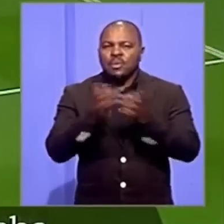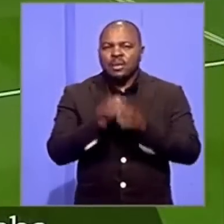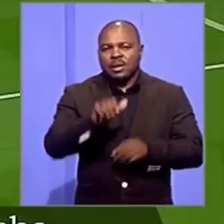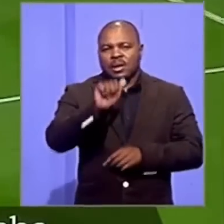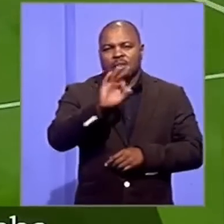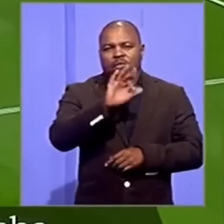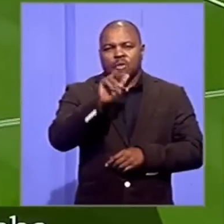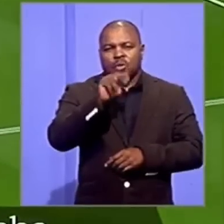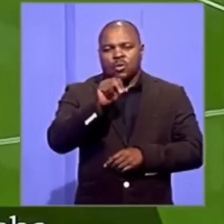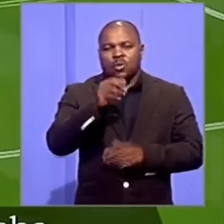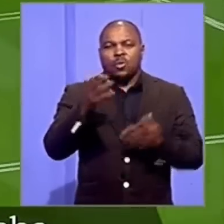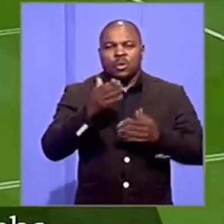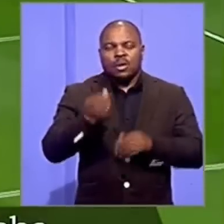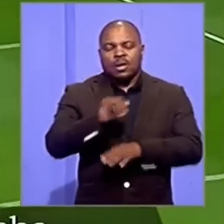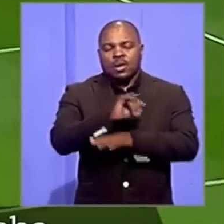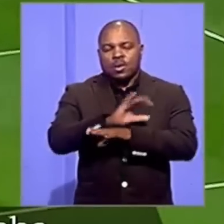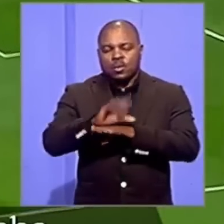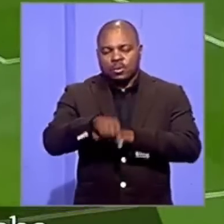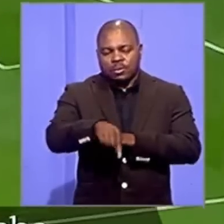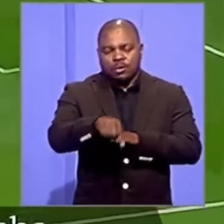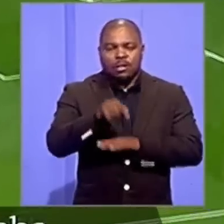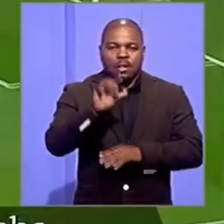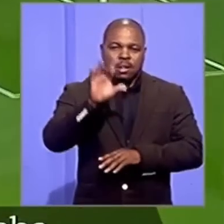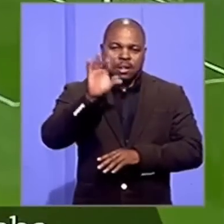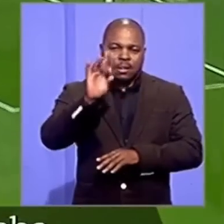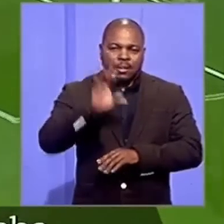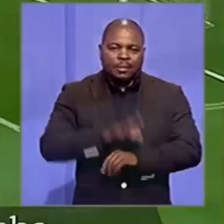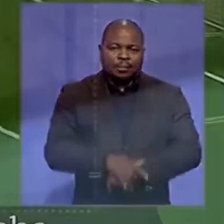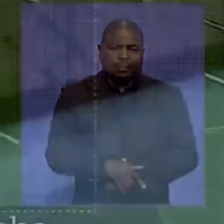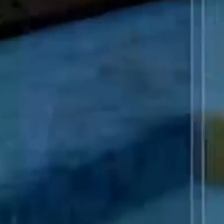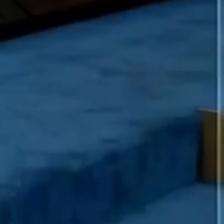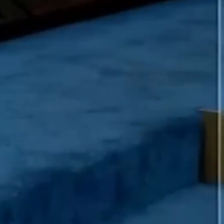Nations ka Ivory Coast ka Labobedi.